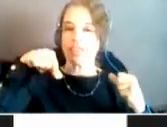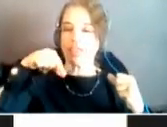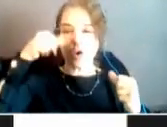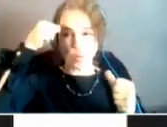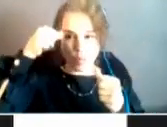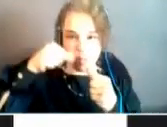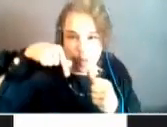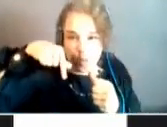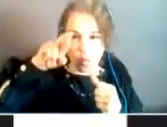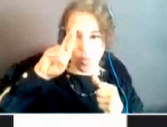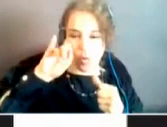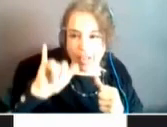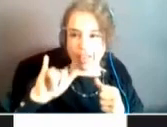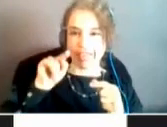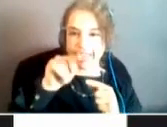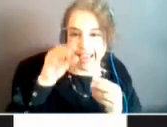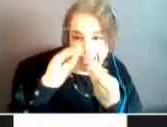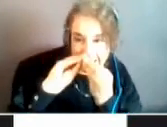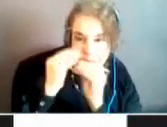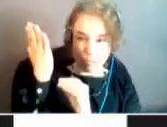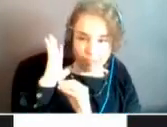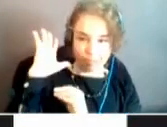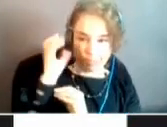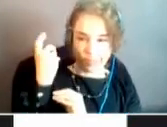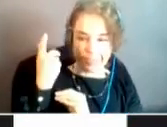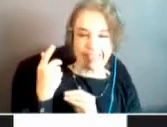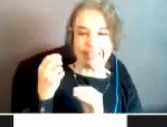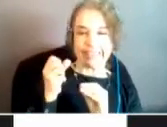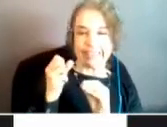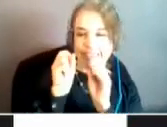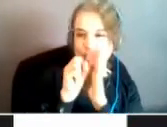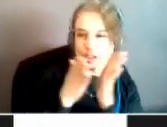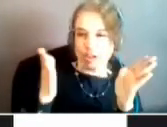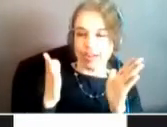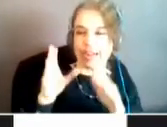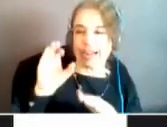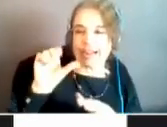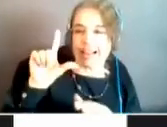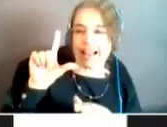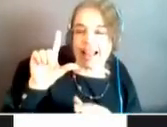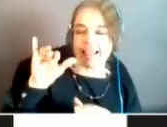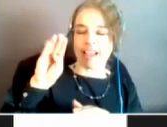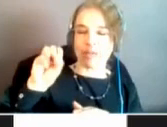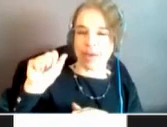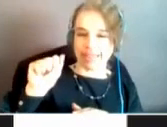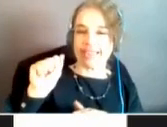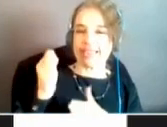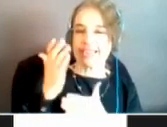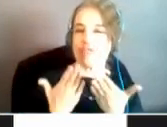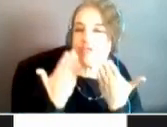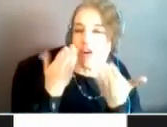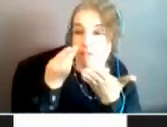remember that a number of years ago, the state through Cal Mesa provided